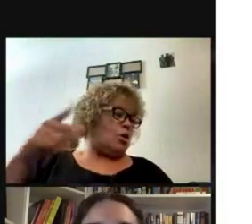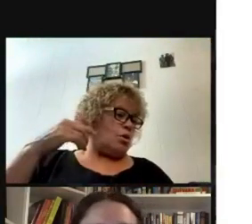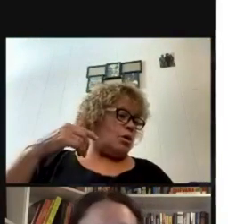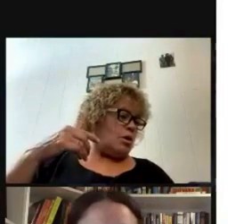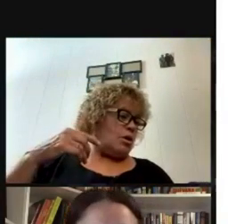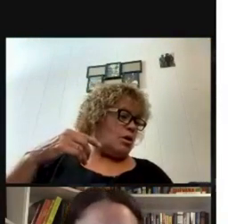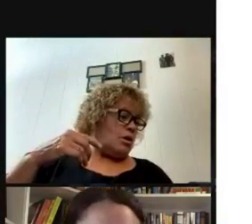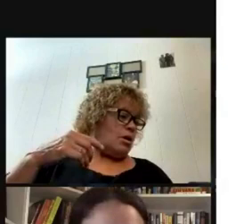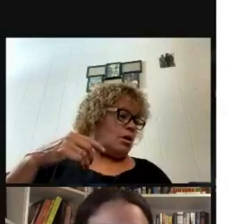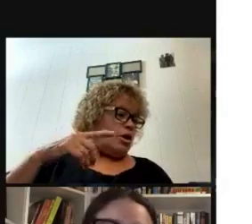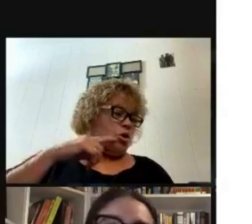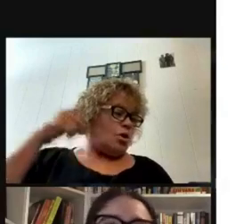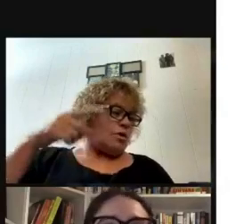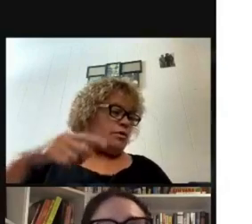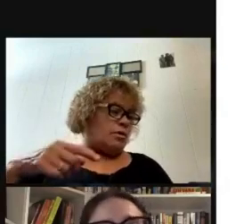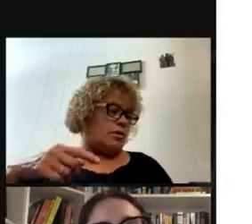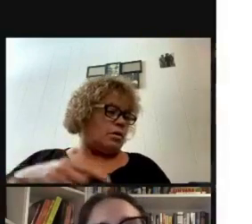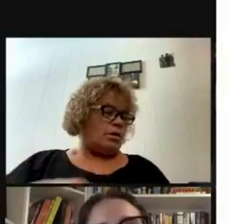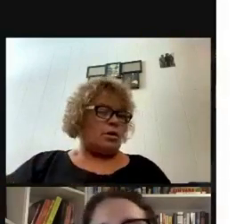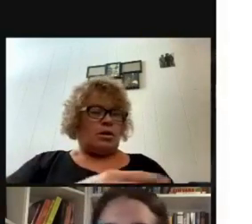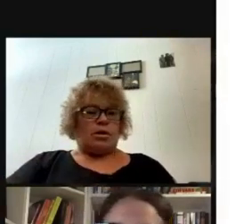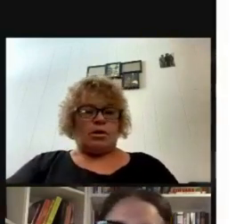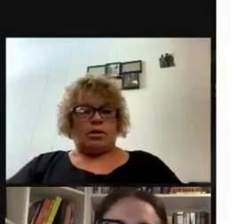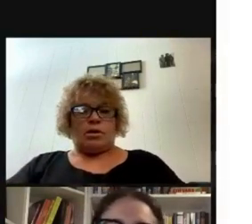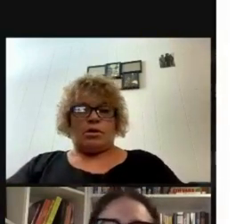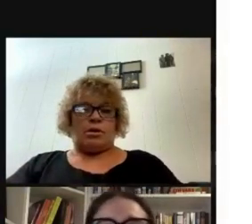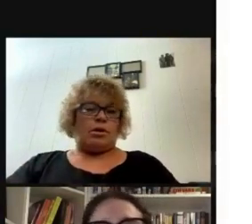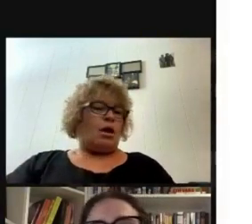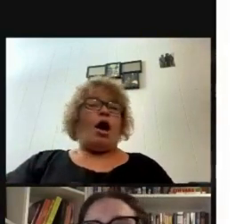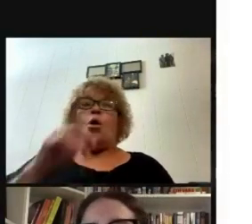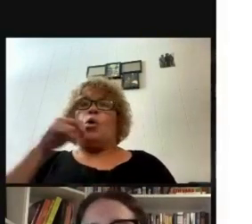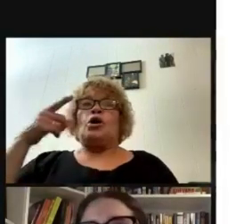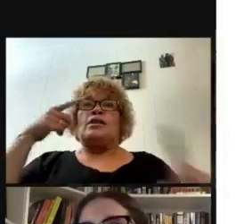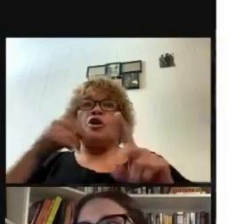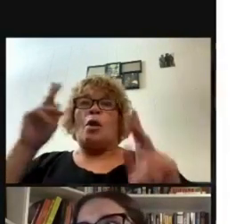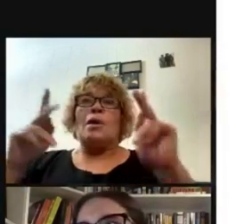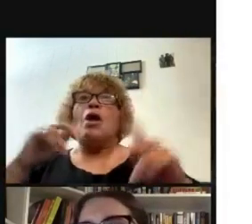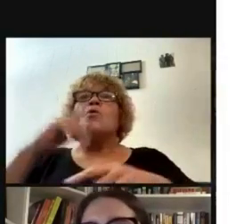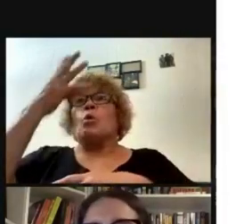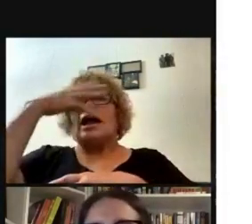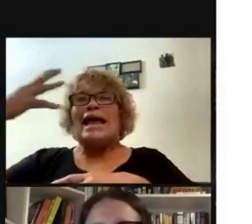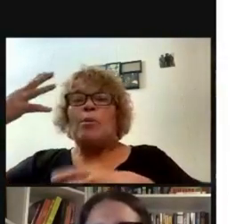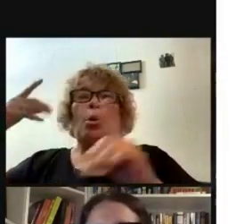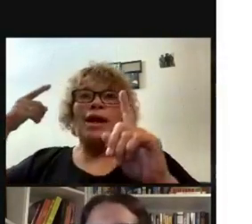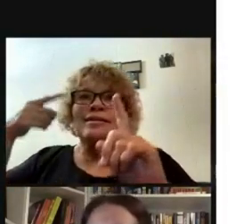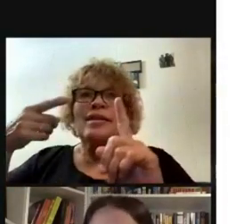going to target poor people, we're going to target people of color, we're going to target immigrants, we're going to target,